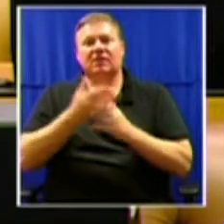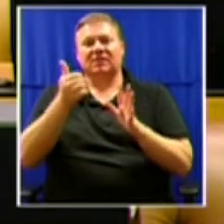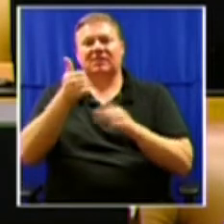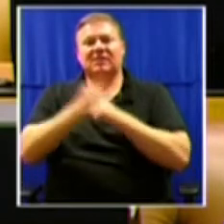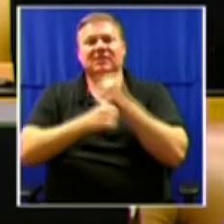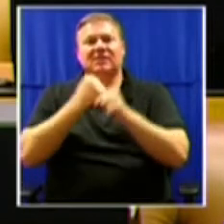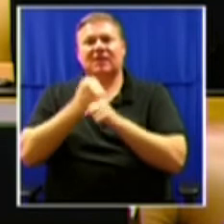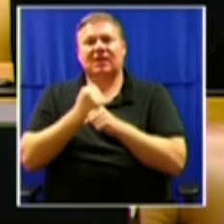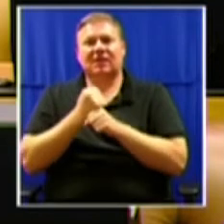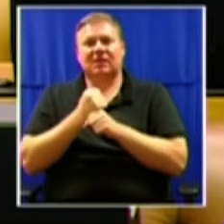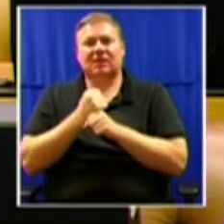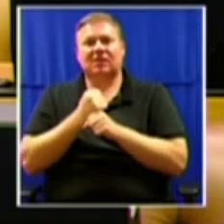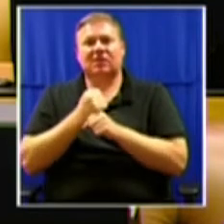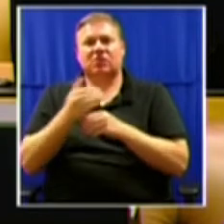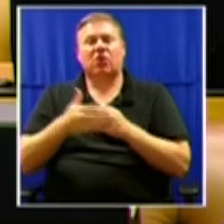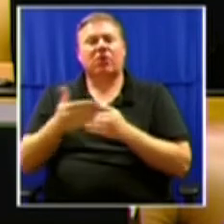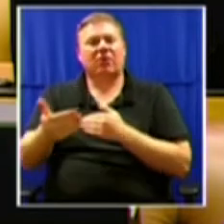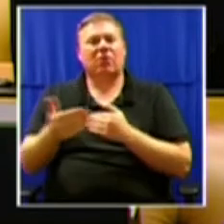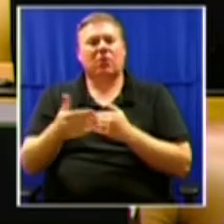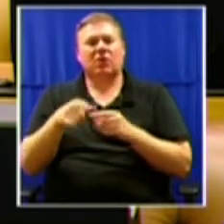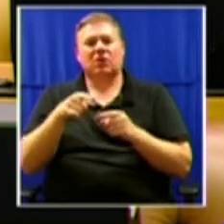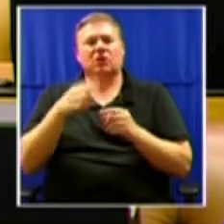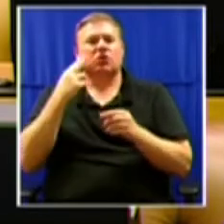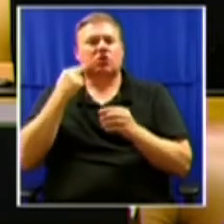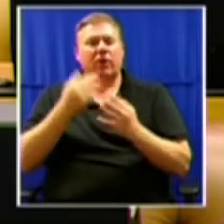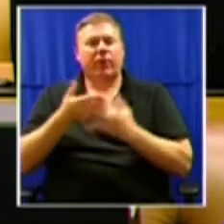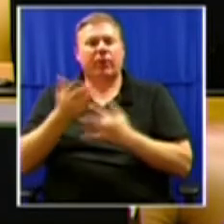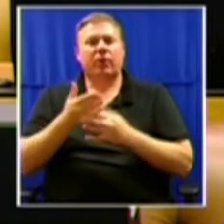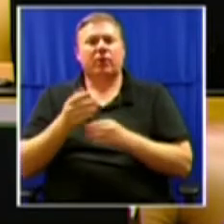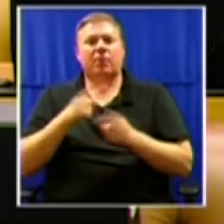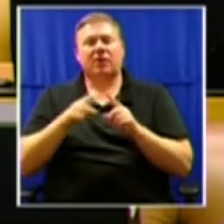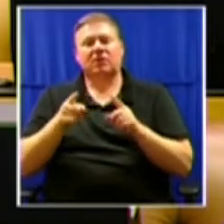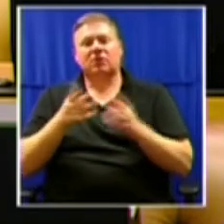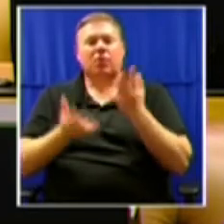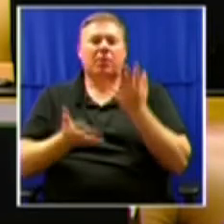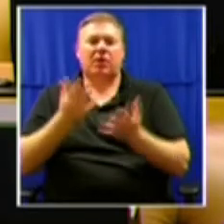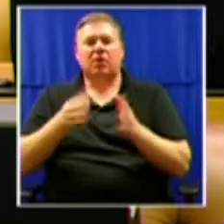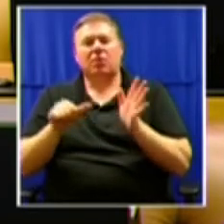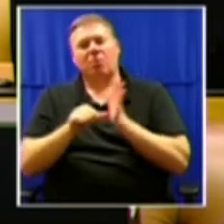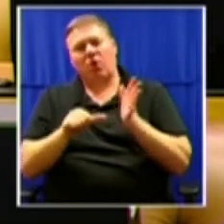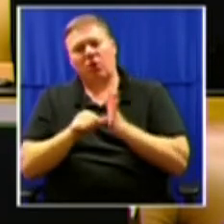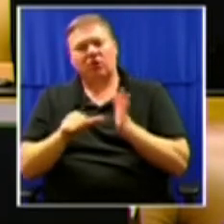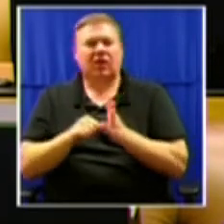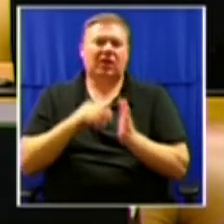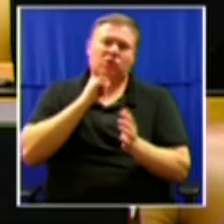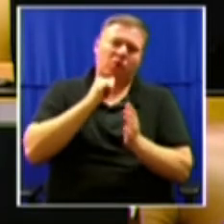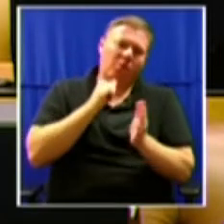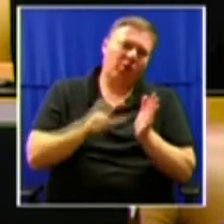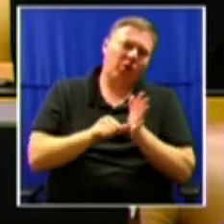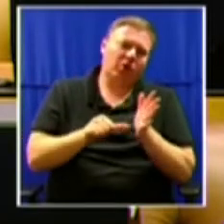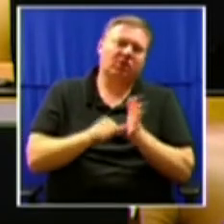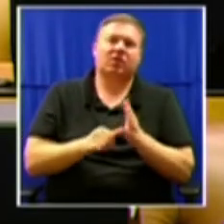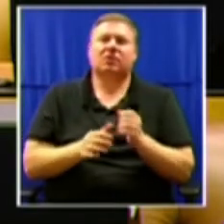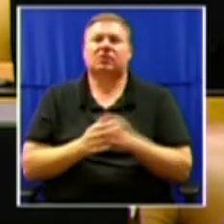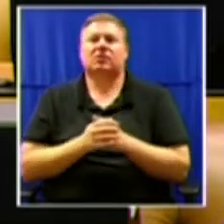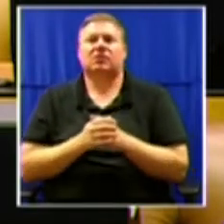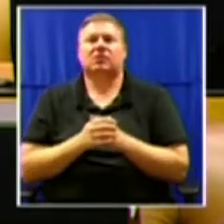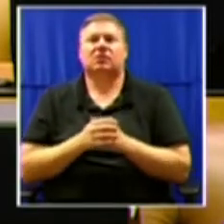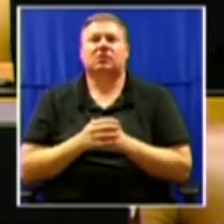somewhere now, we're going forward. But this comparison to say there are those that are prioritized, there are those, and I hope